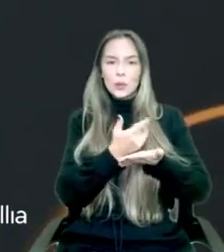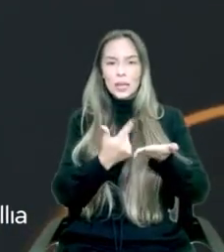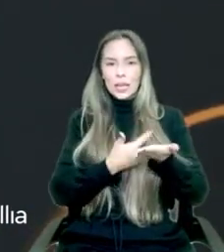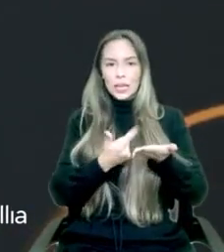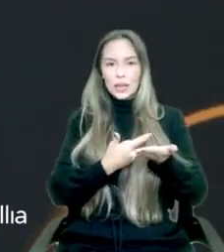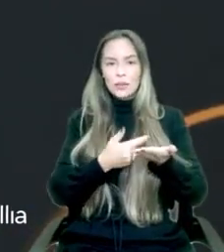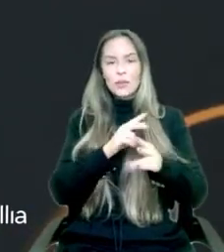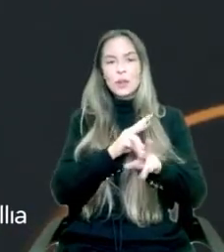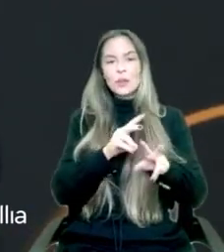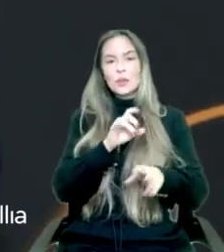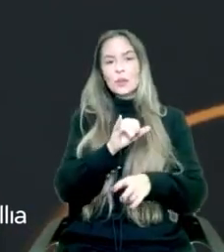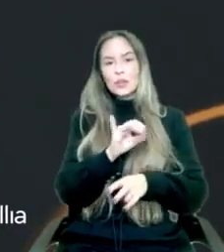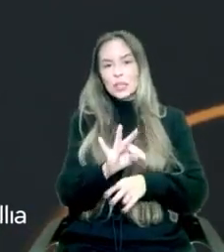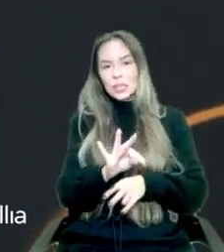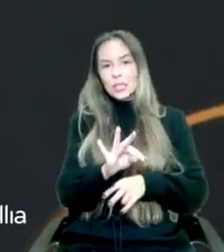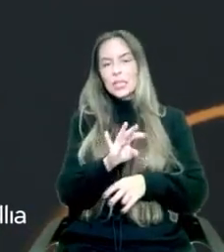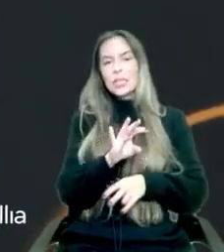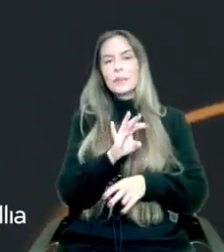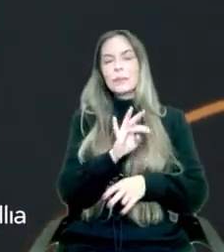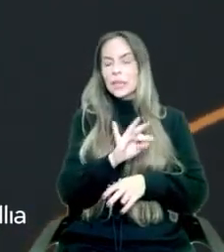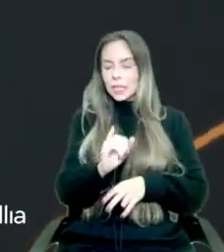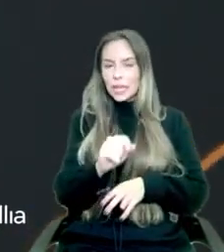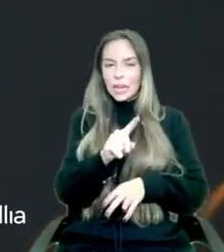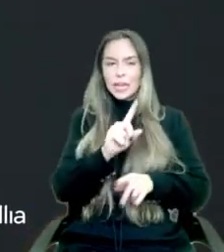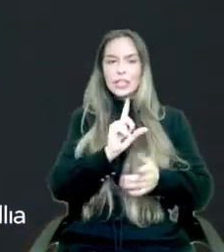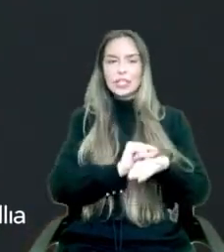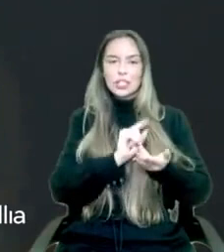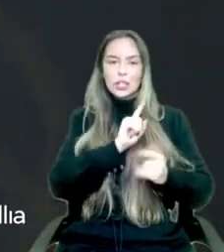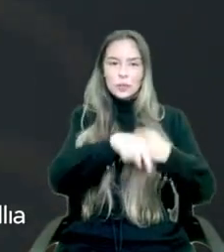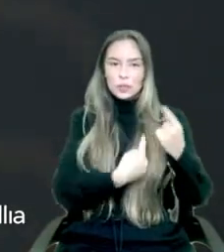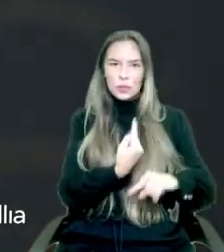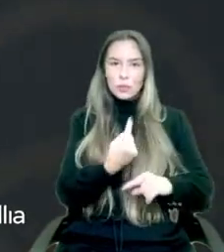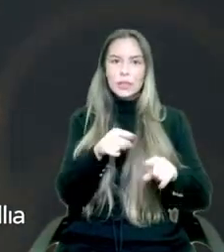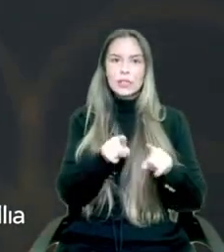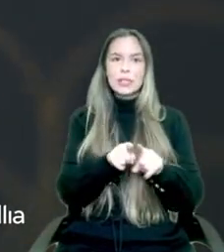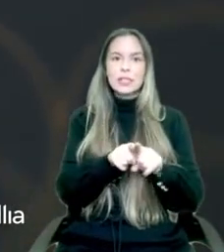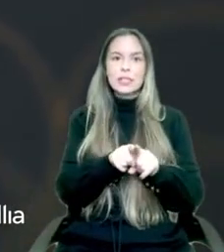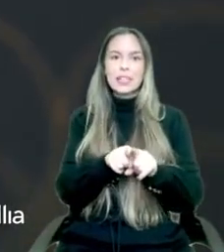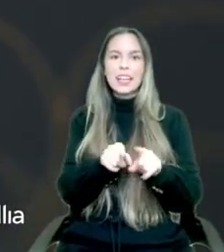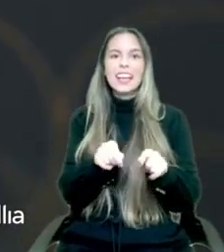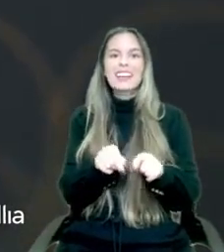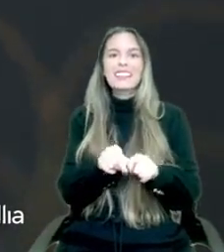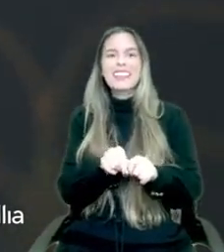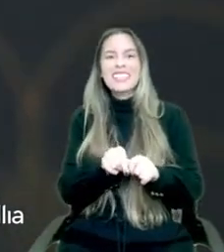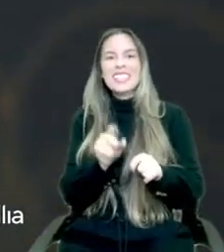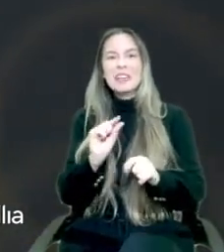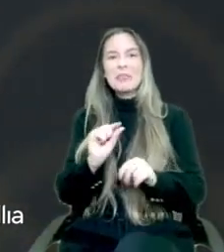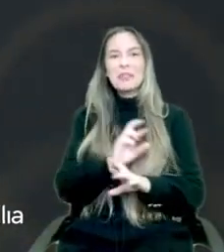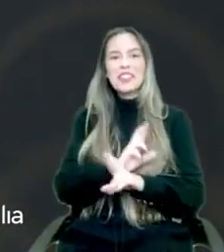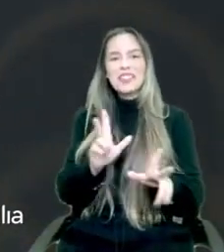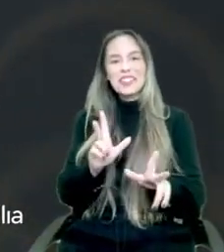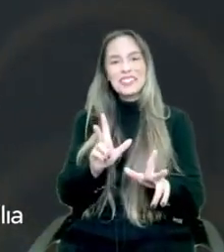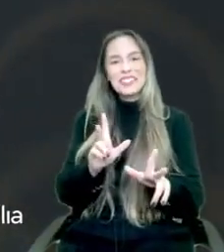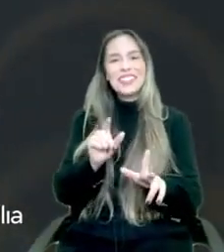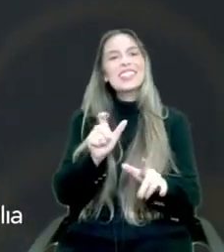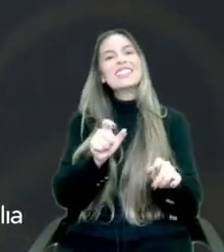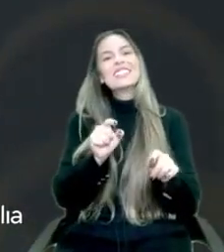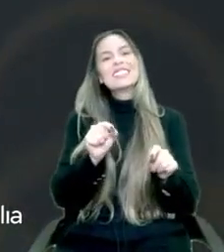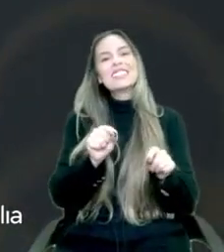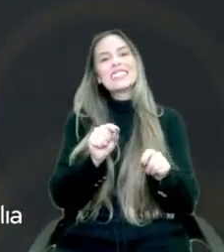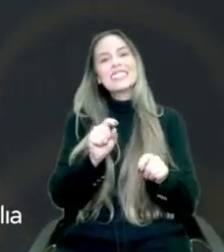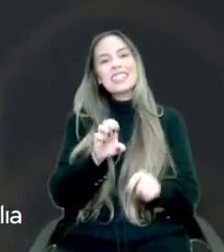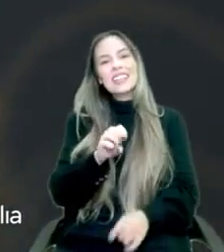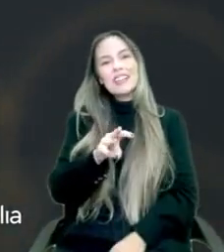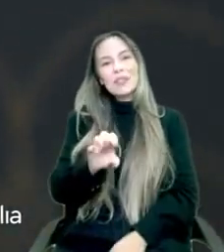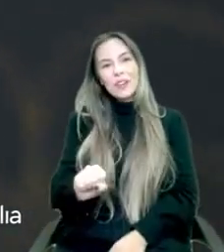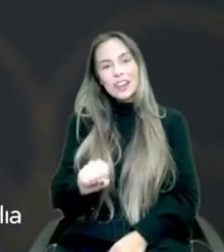transformation. And my background, a little bit different from the others, perhaps. Before I joined AWS, I was the